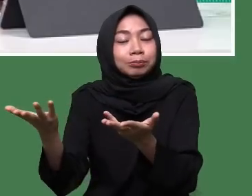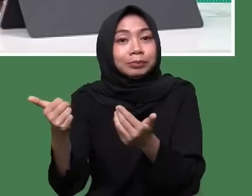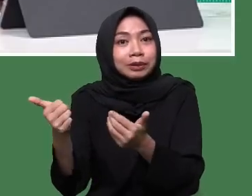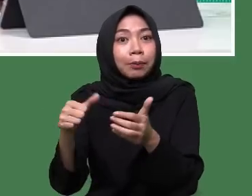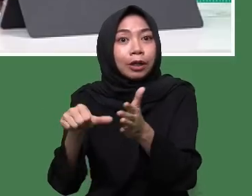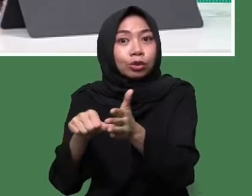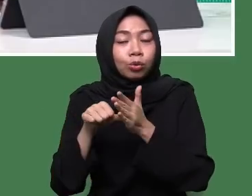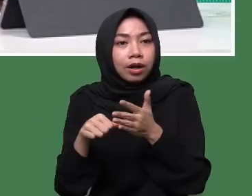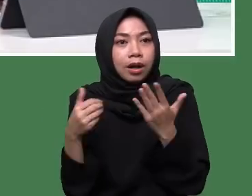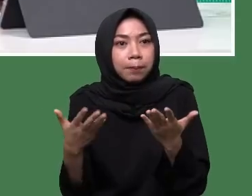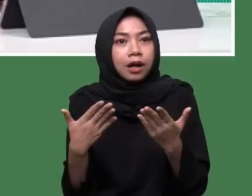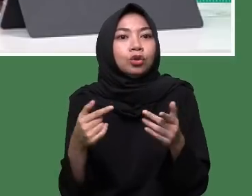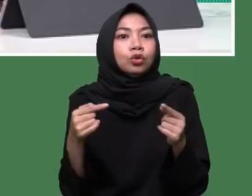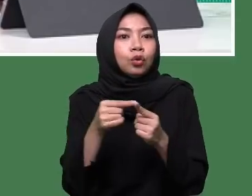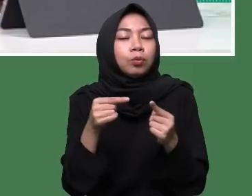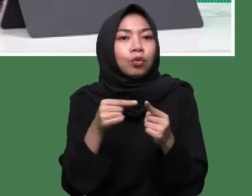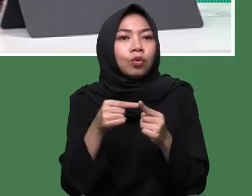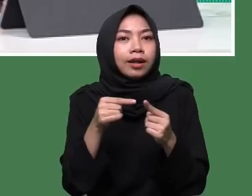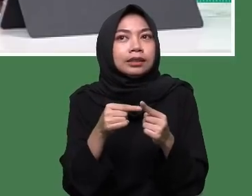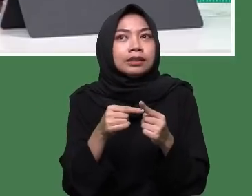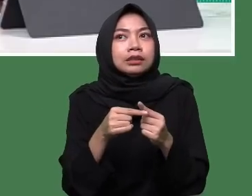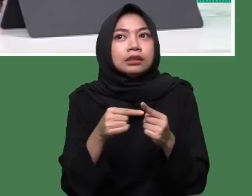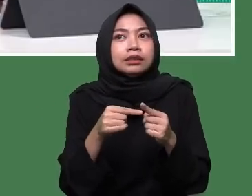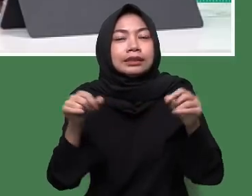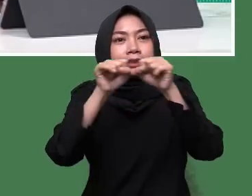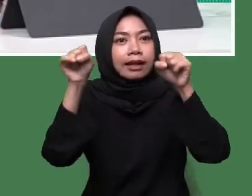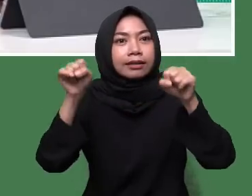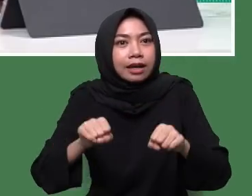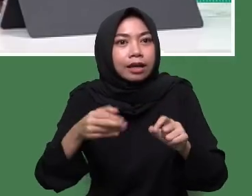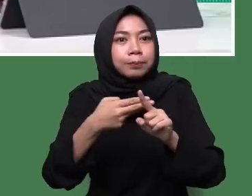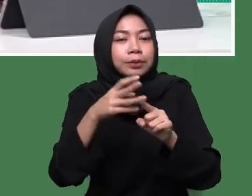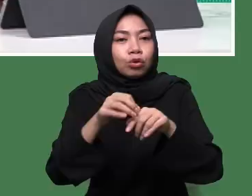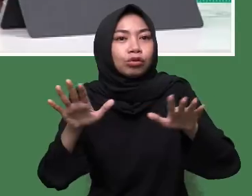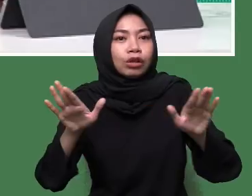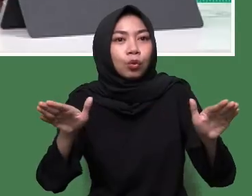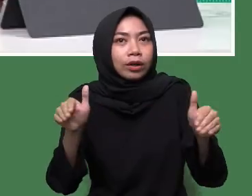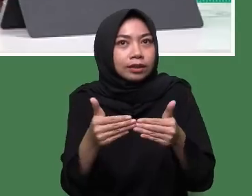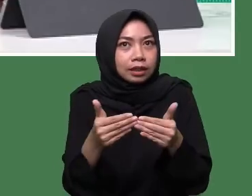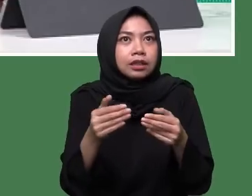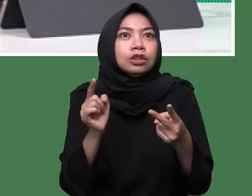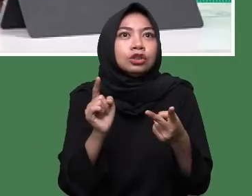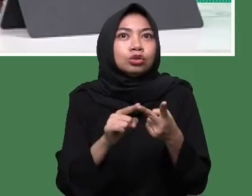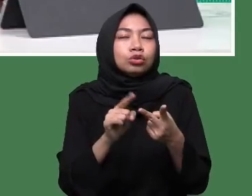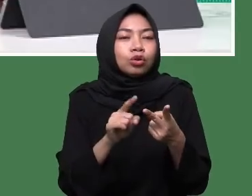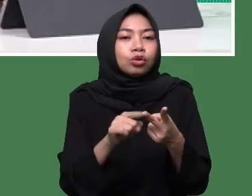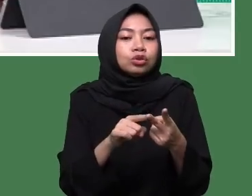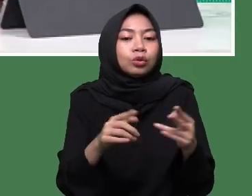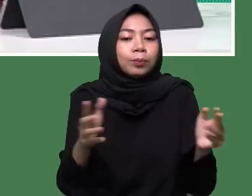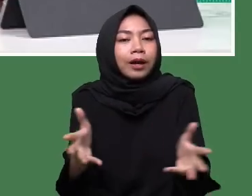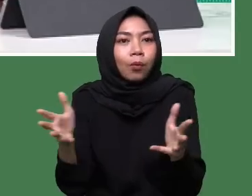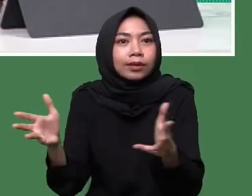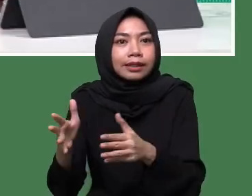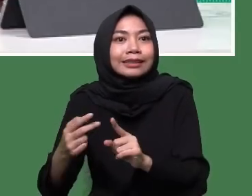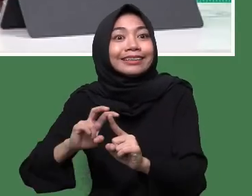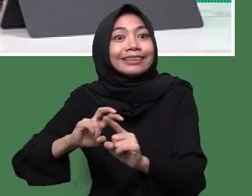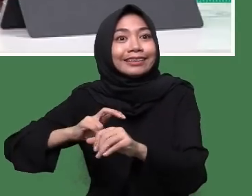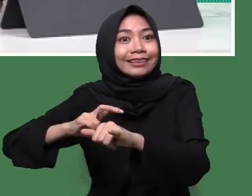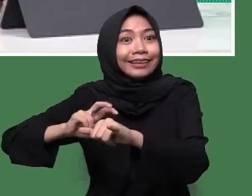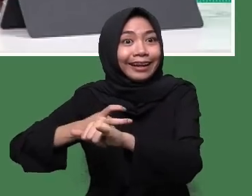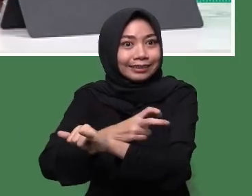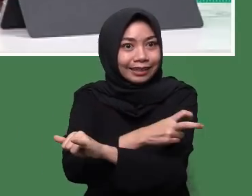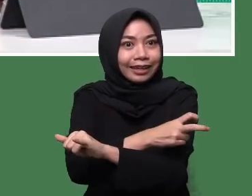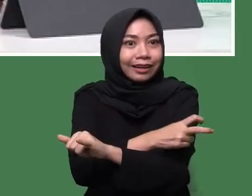support related to the biosecurity measures, the vaccination measures, the treatment measures, and probably tracing, you know, can